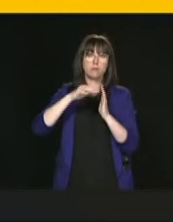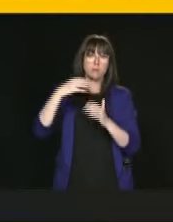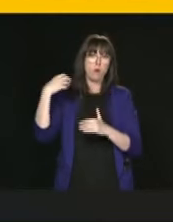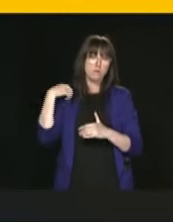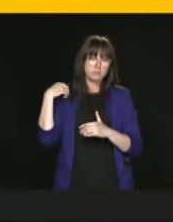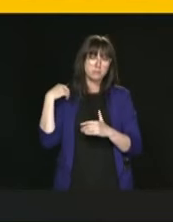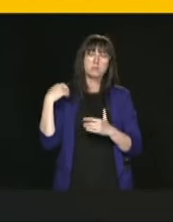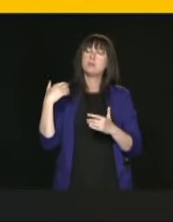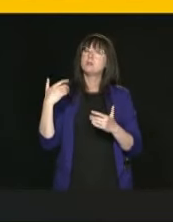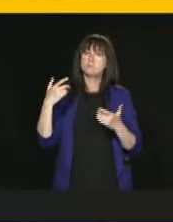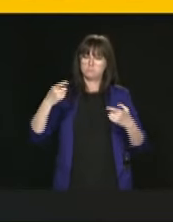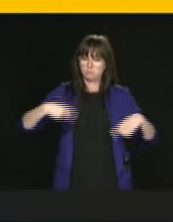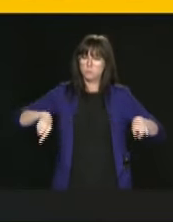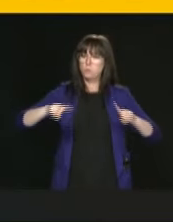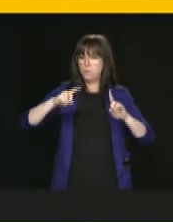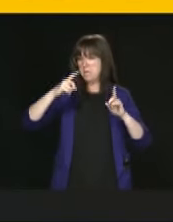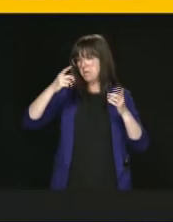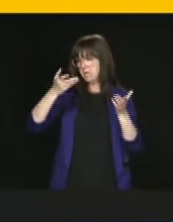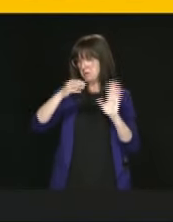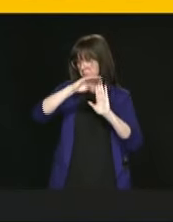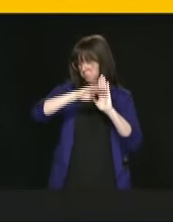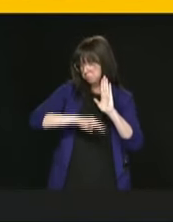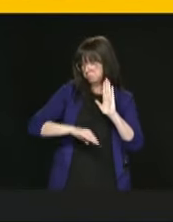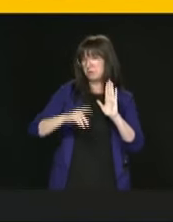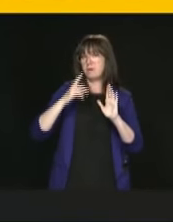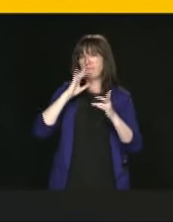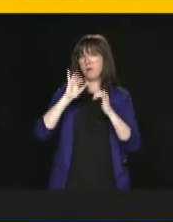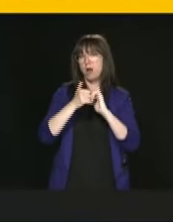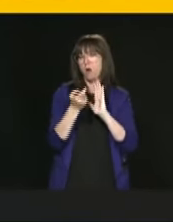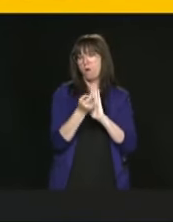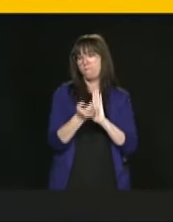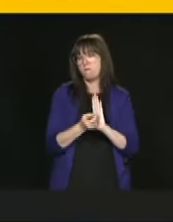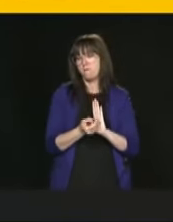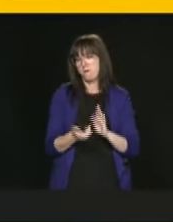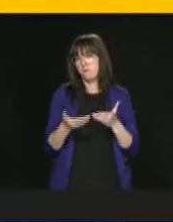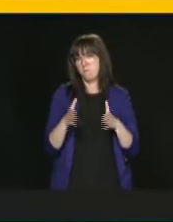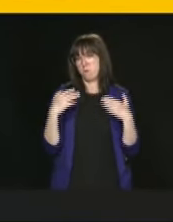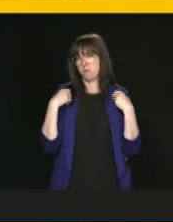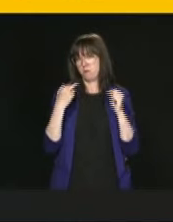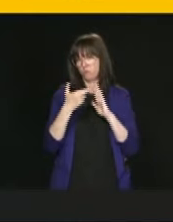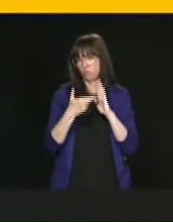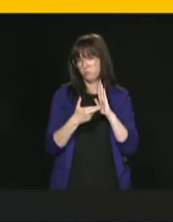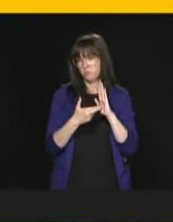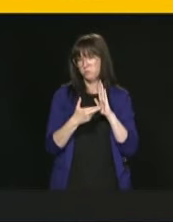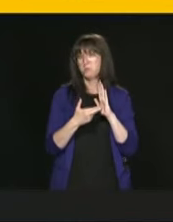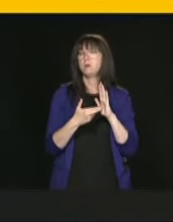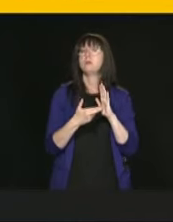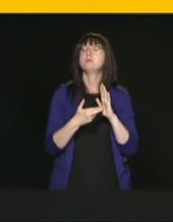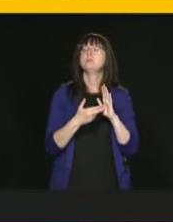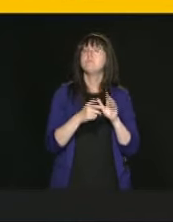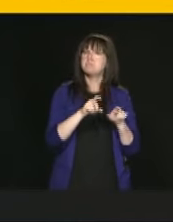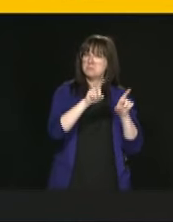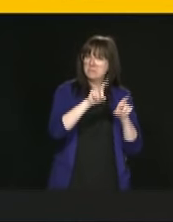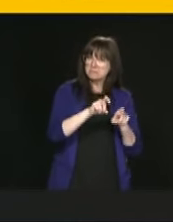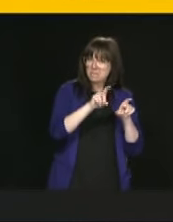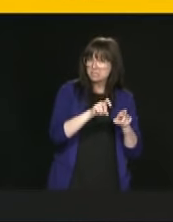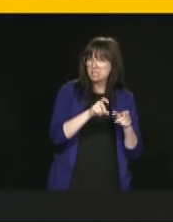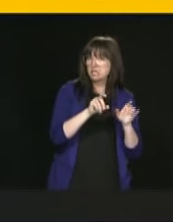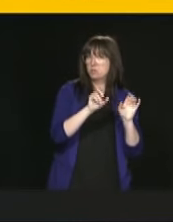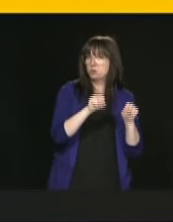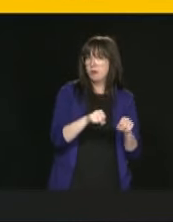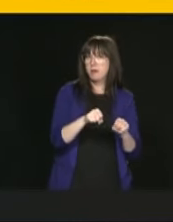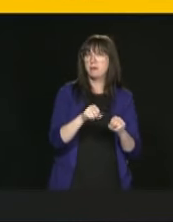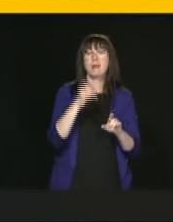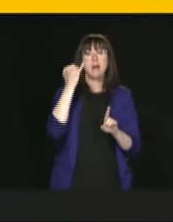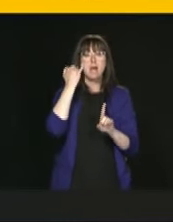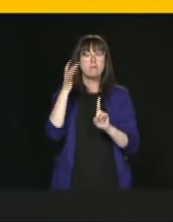like, the public health measures, which includes the testing, the ability to do case and contact tracing, isolation, quarantine,